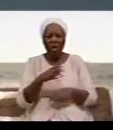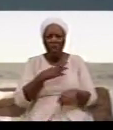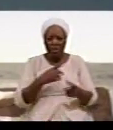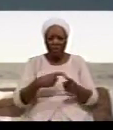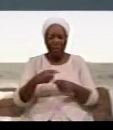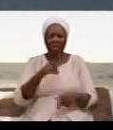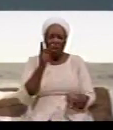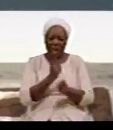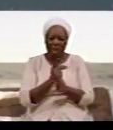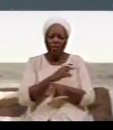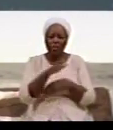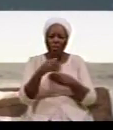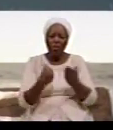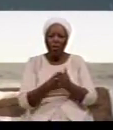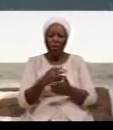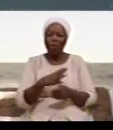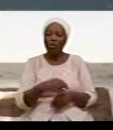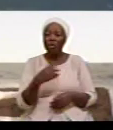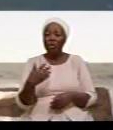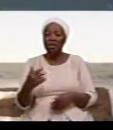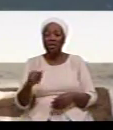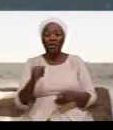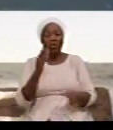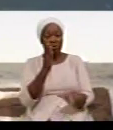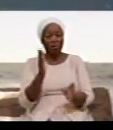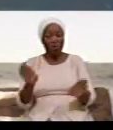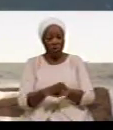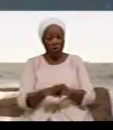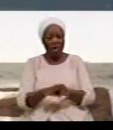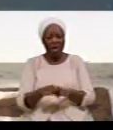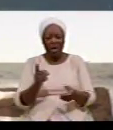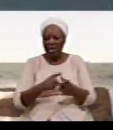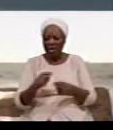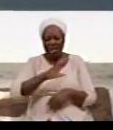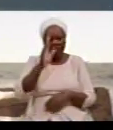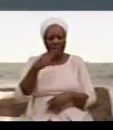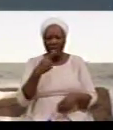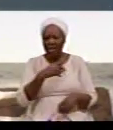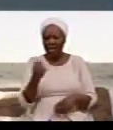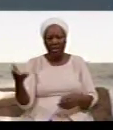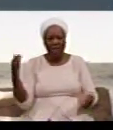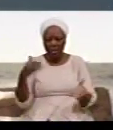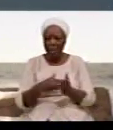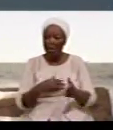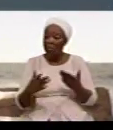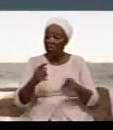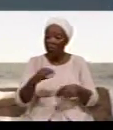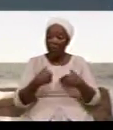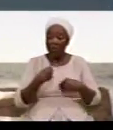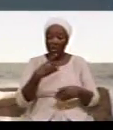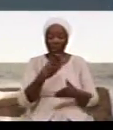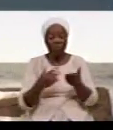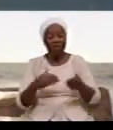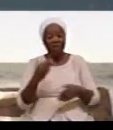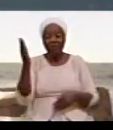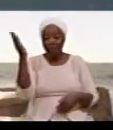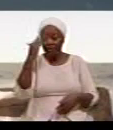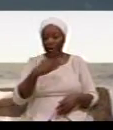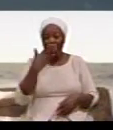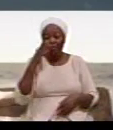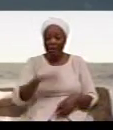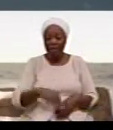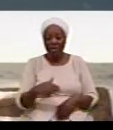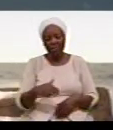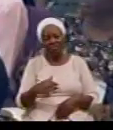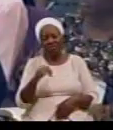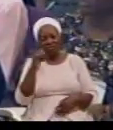the time. Maybe you said something foolish yesterday, or last week, or last month. You repented of it. God has